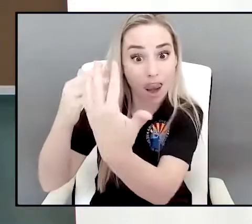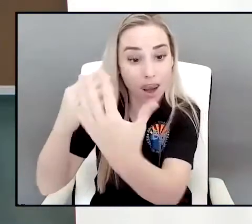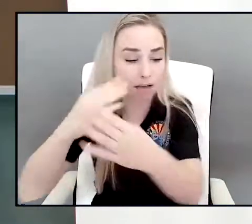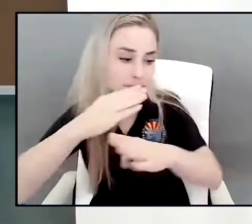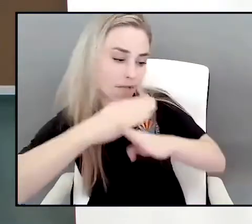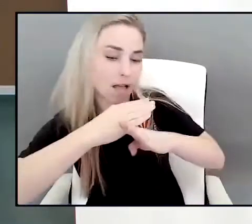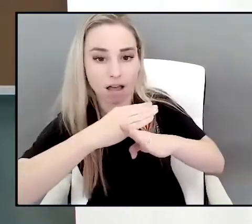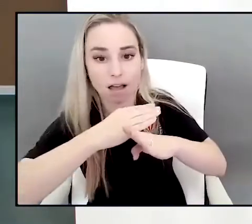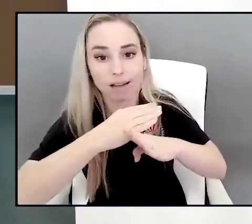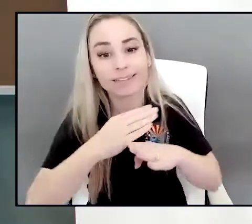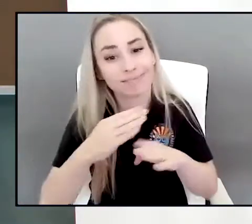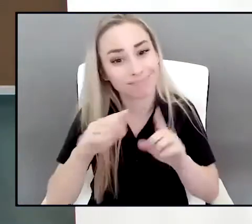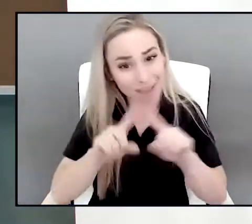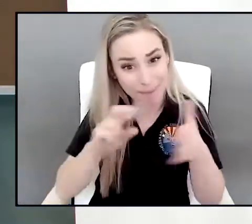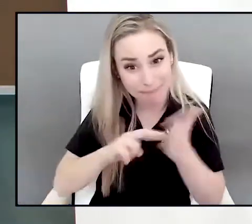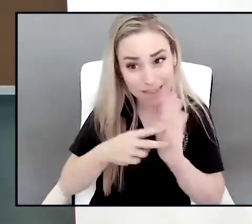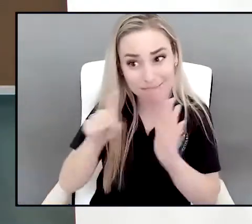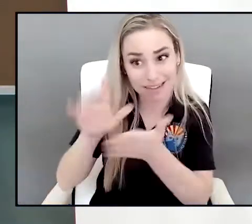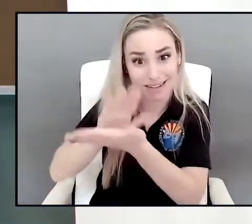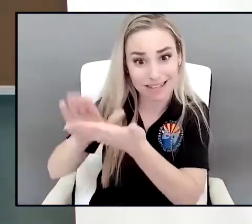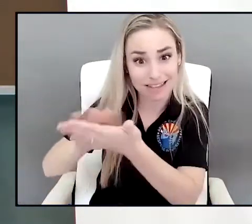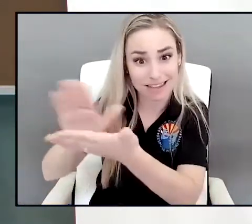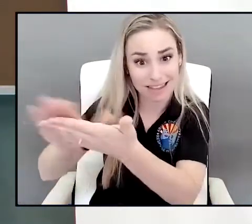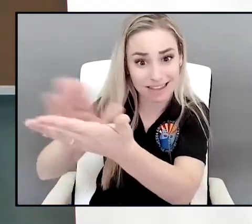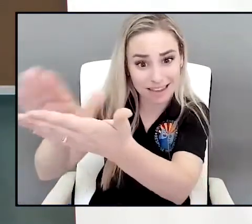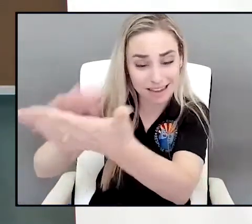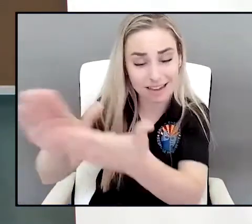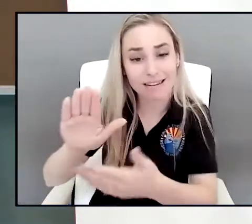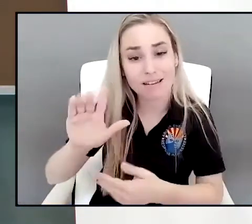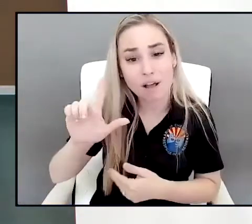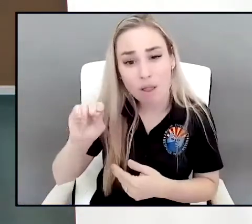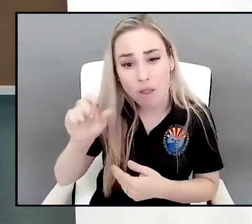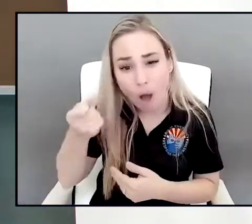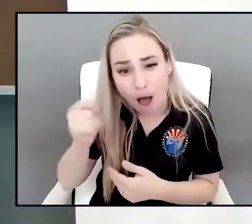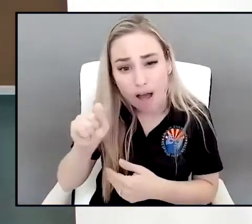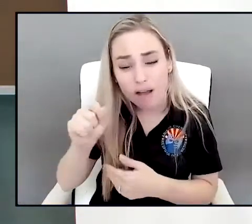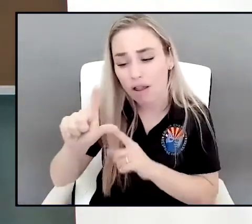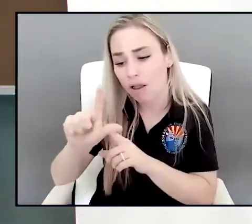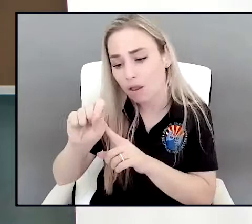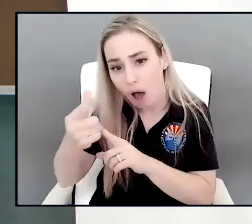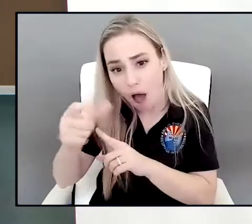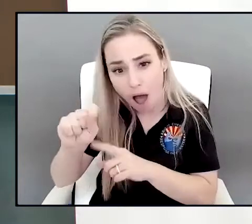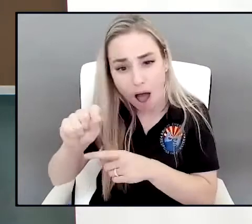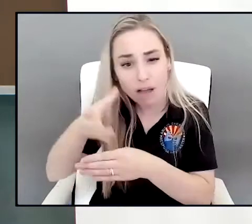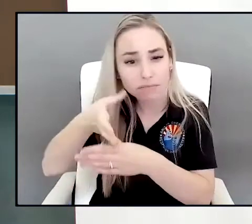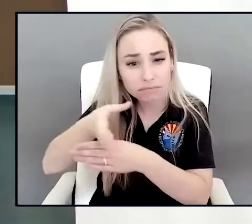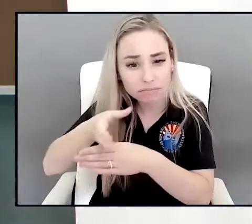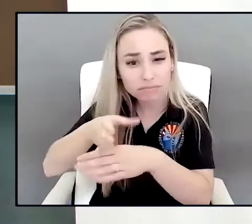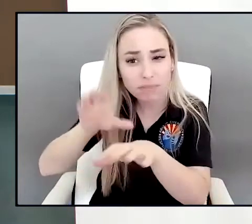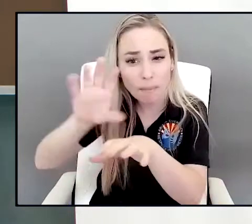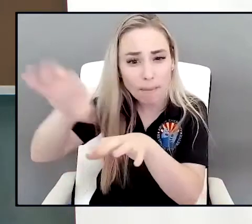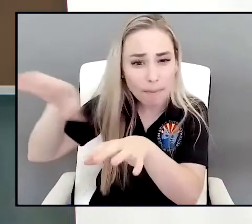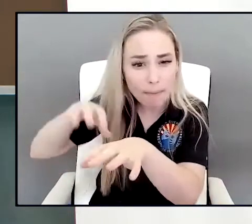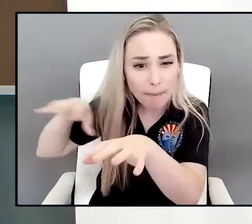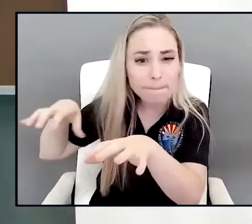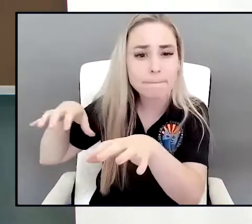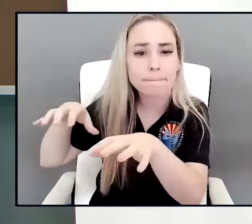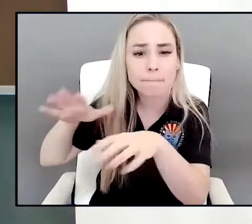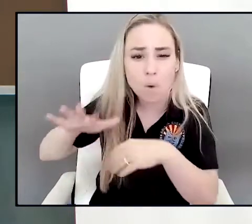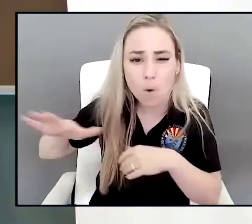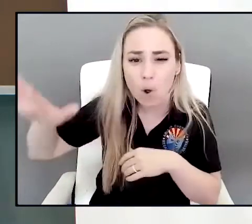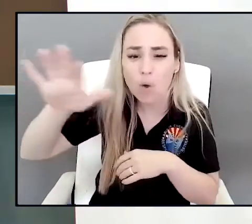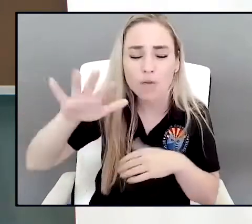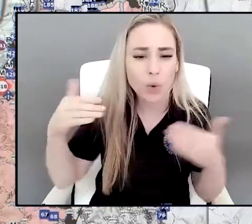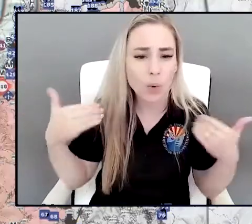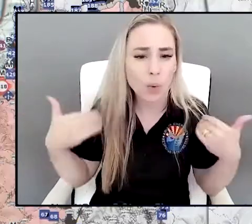towards the north. With that, there's a lot of cleanup. There's a lot of piles of logs decked. All those log decks